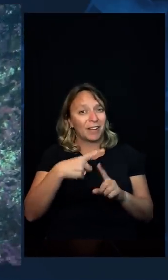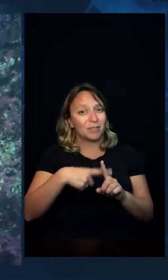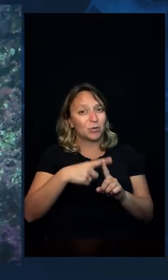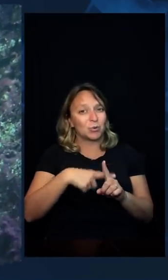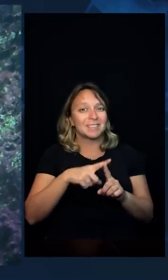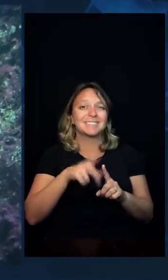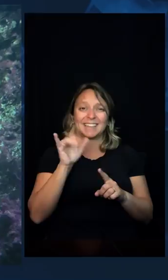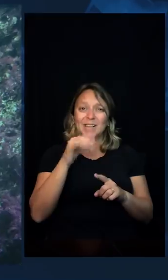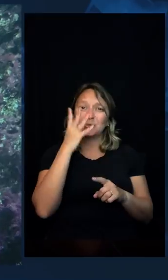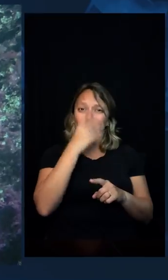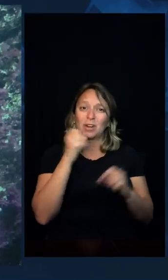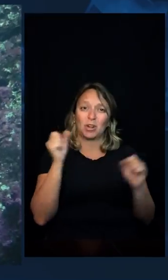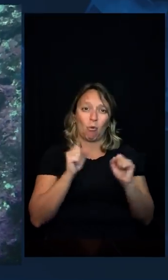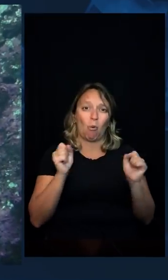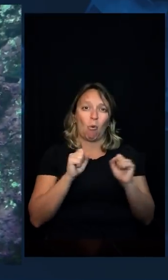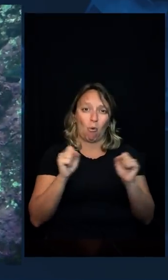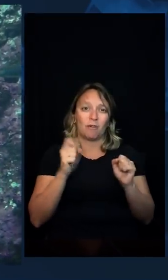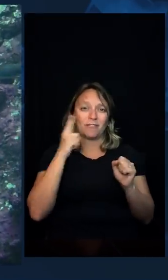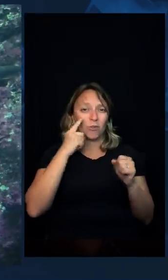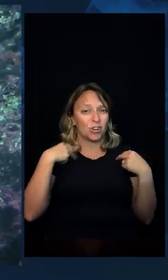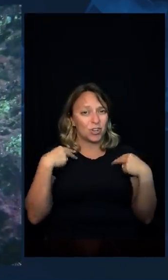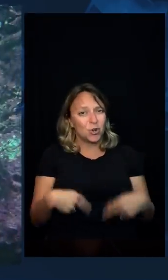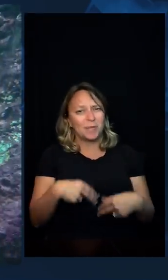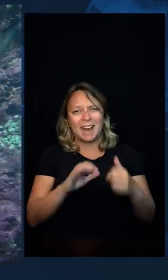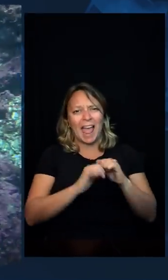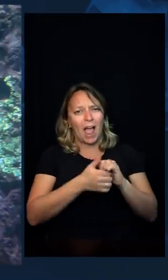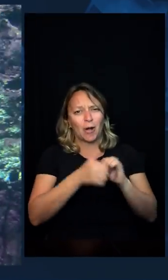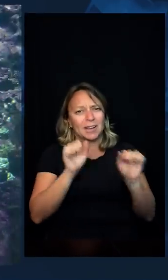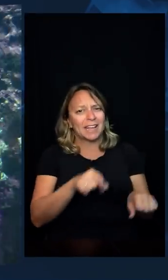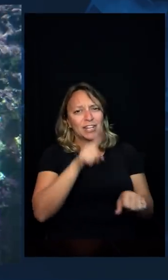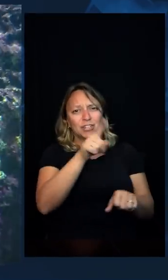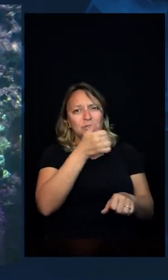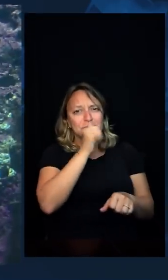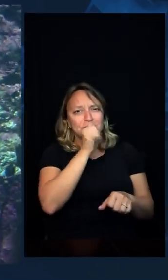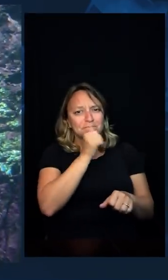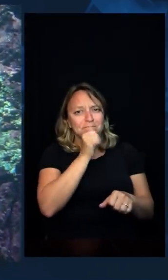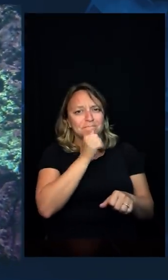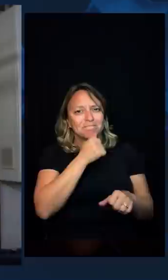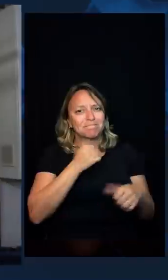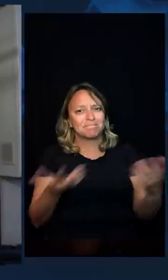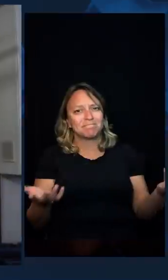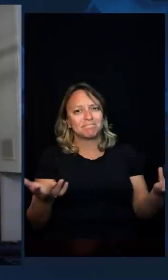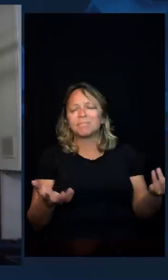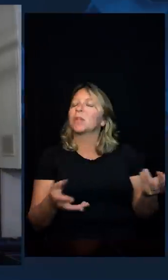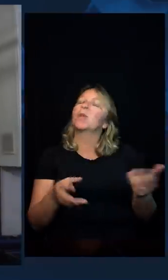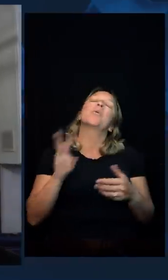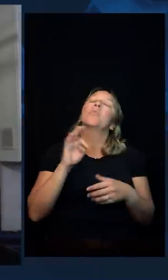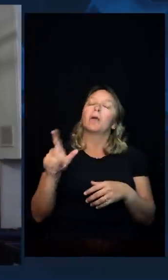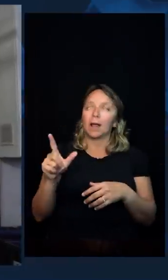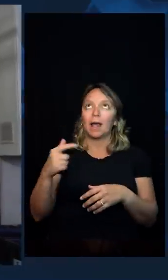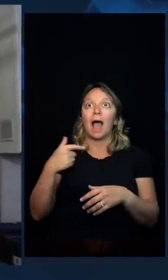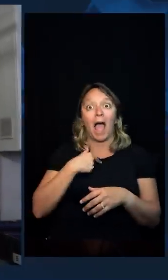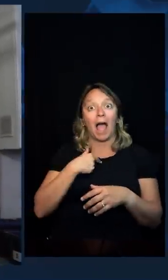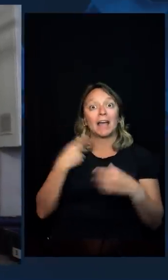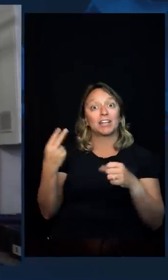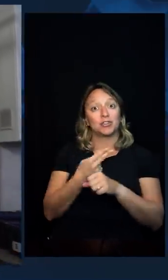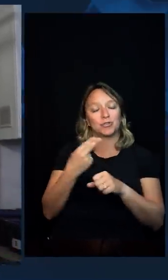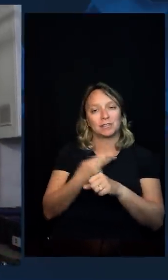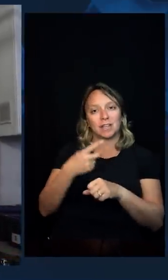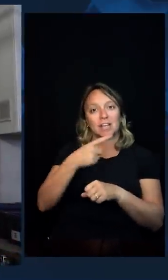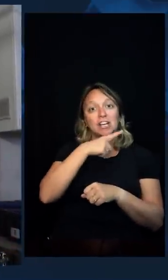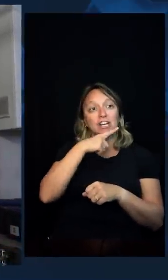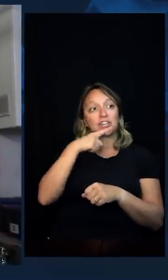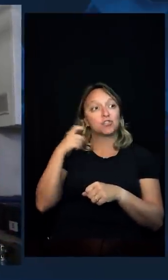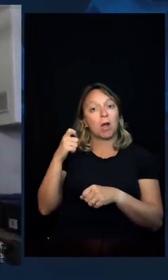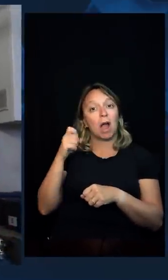is pretty cold for a human. How is it you're able to survive underwater? Well, I wear a dry suit. That's